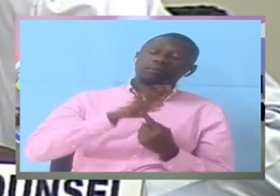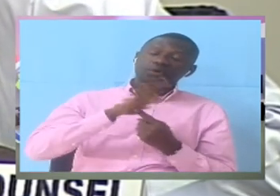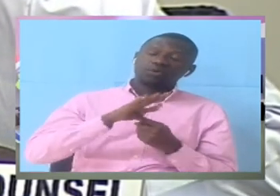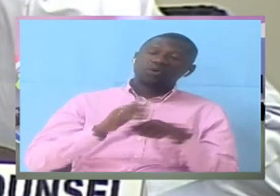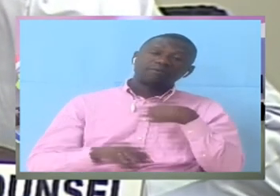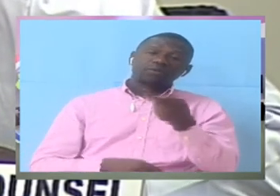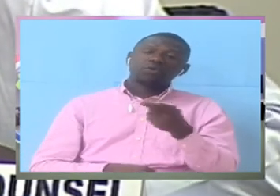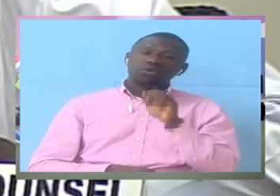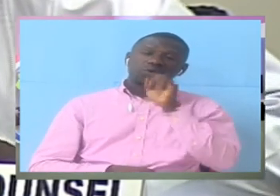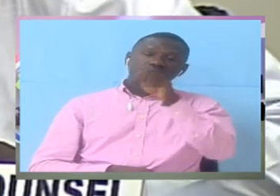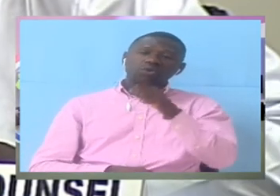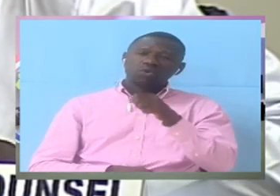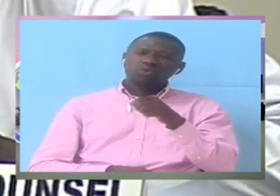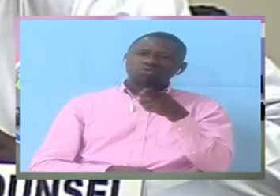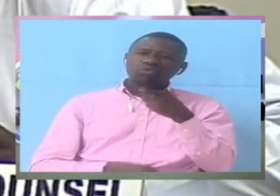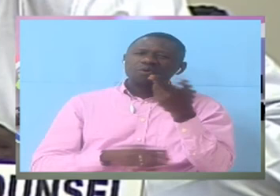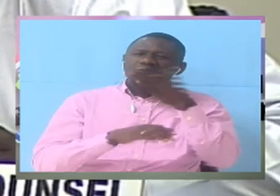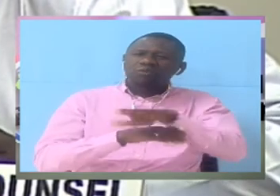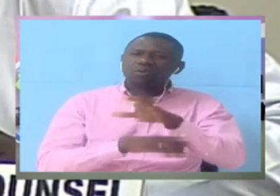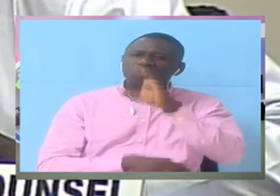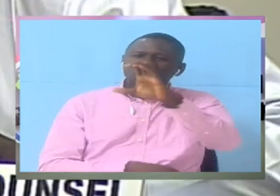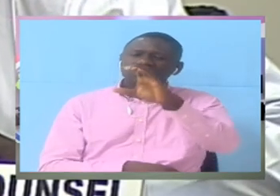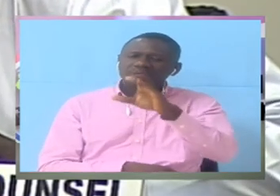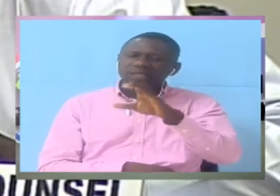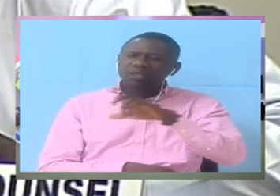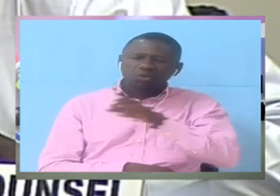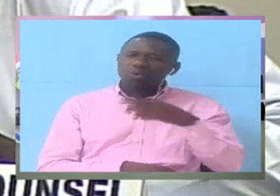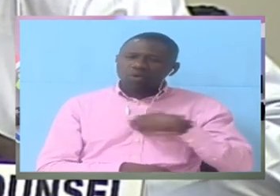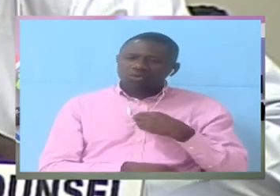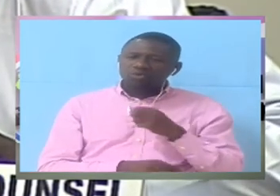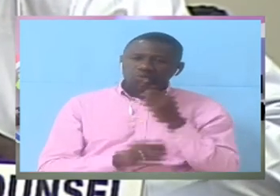nationality not to be revealed.